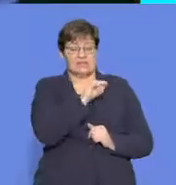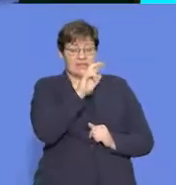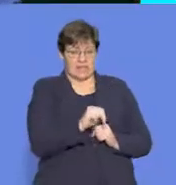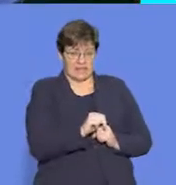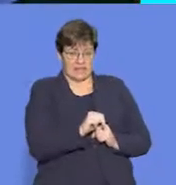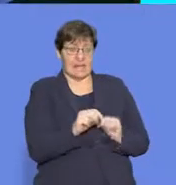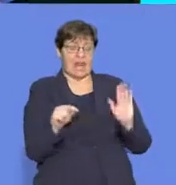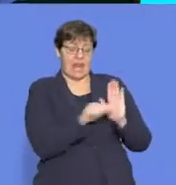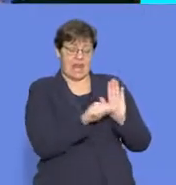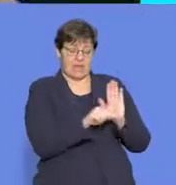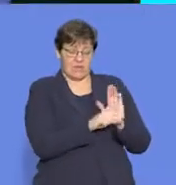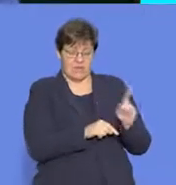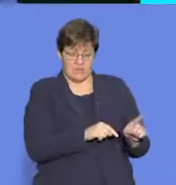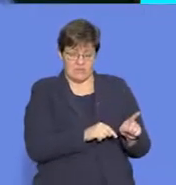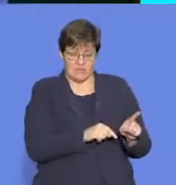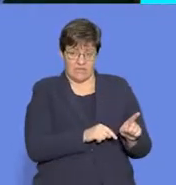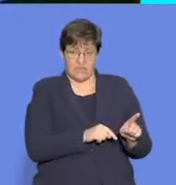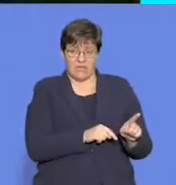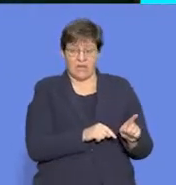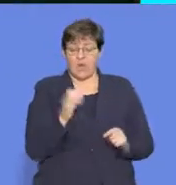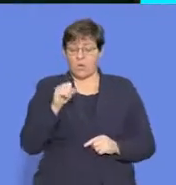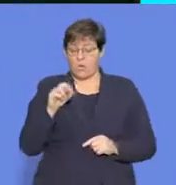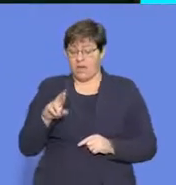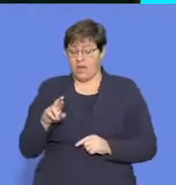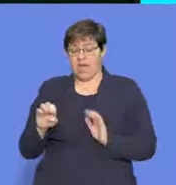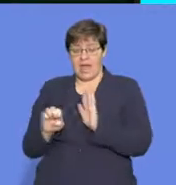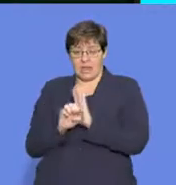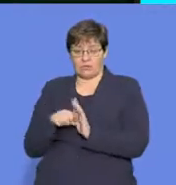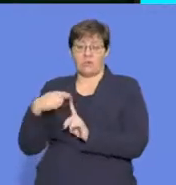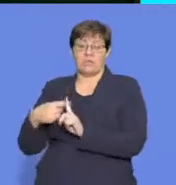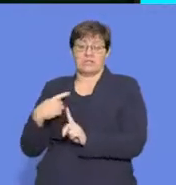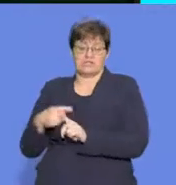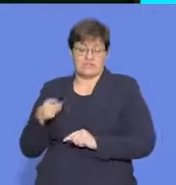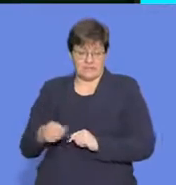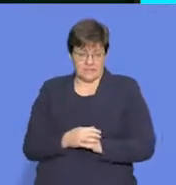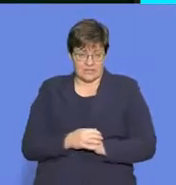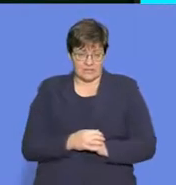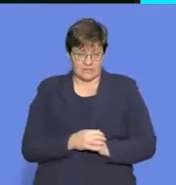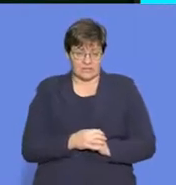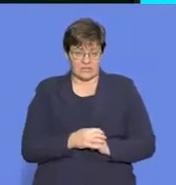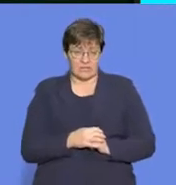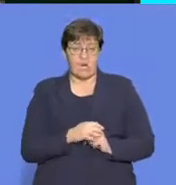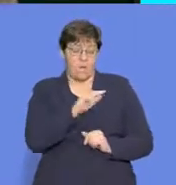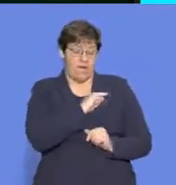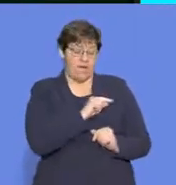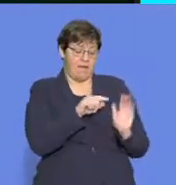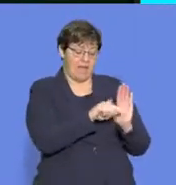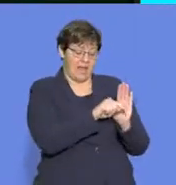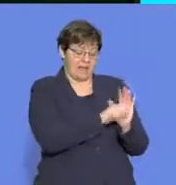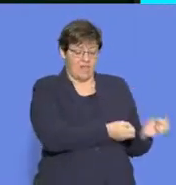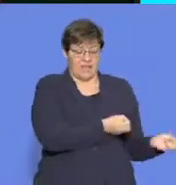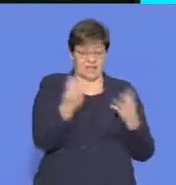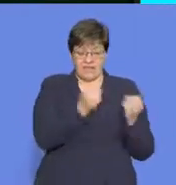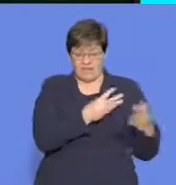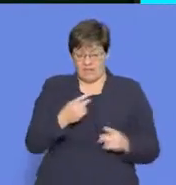zinc electrode is considered negative, and the copper electrode is considered positive. Flow, or